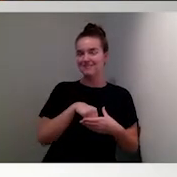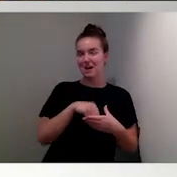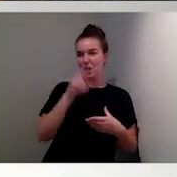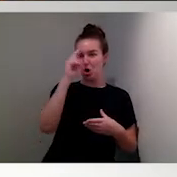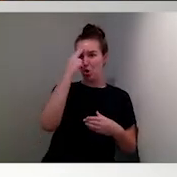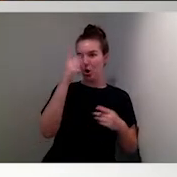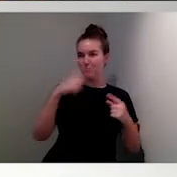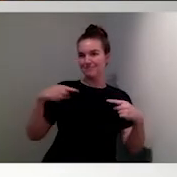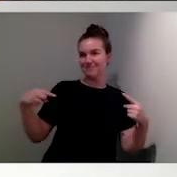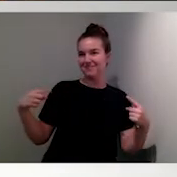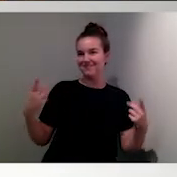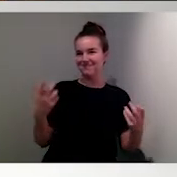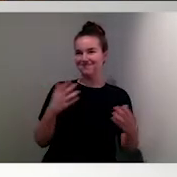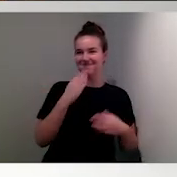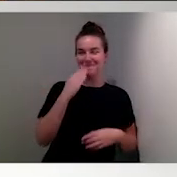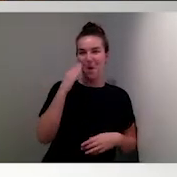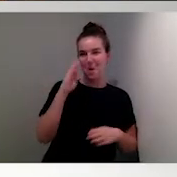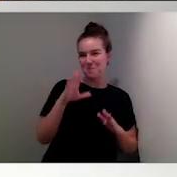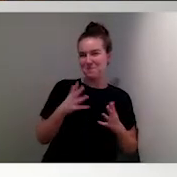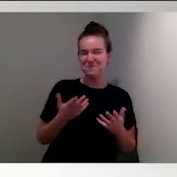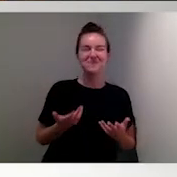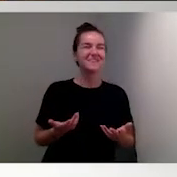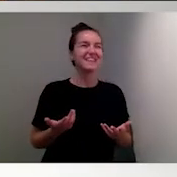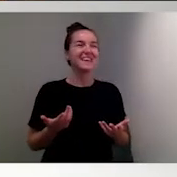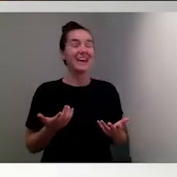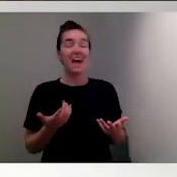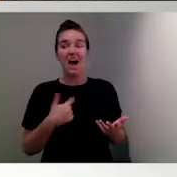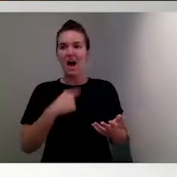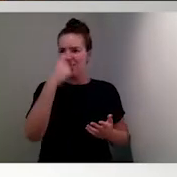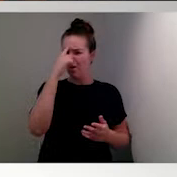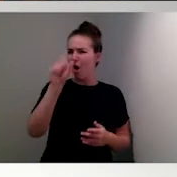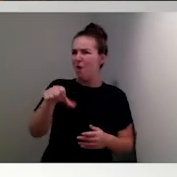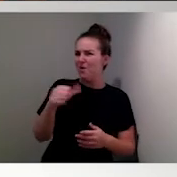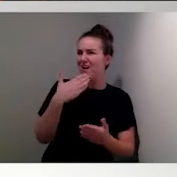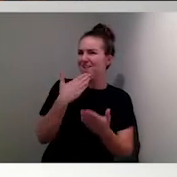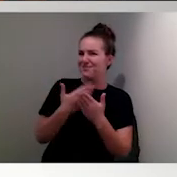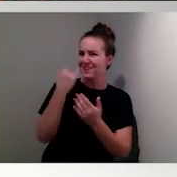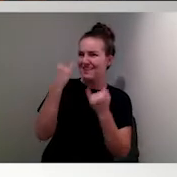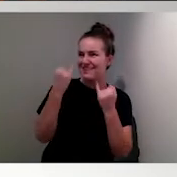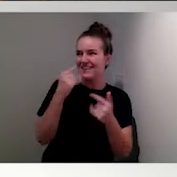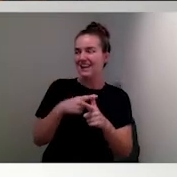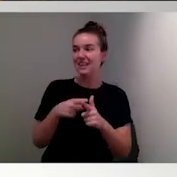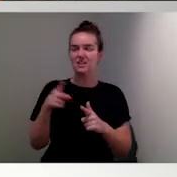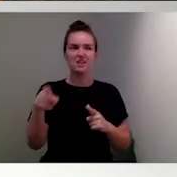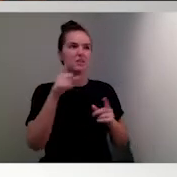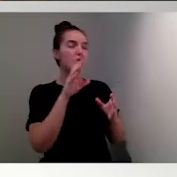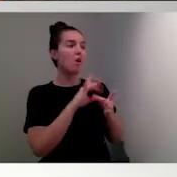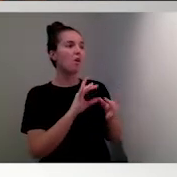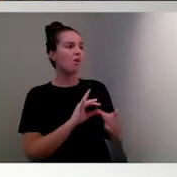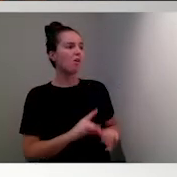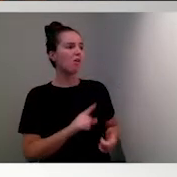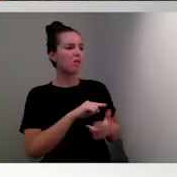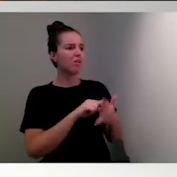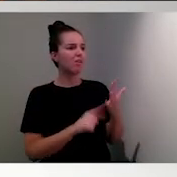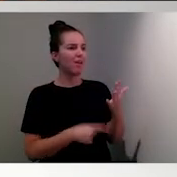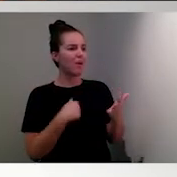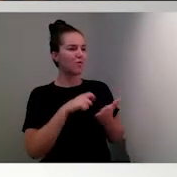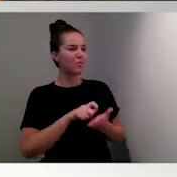And you know, I always think it's a great idea until he starts actually talking about the things that he would write about, and then I'm kind of like,